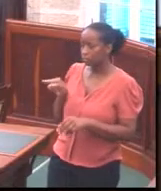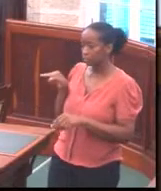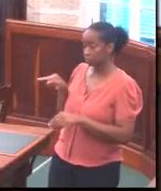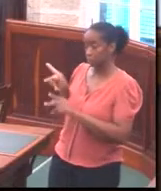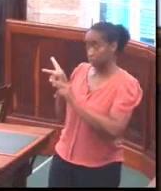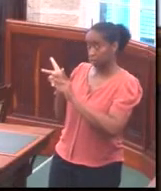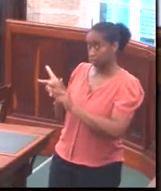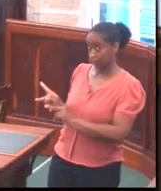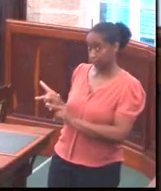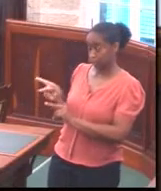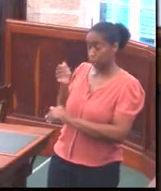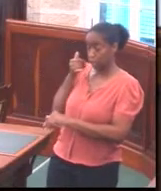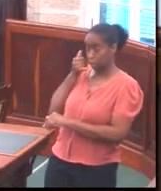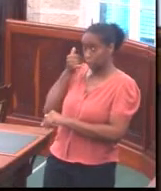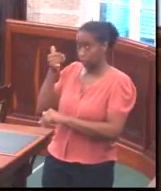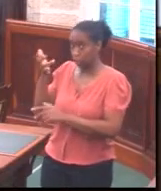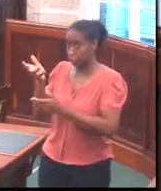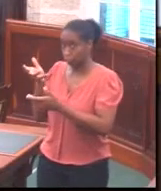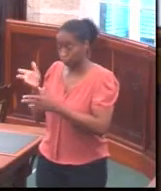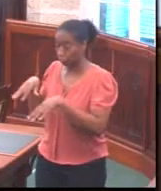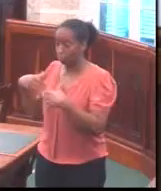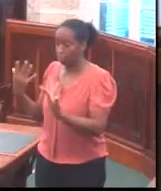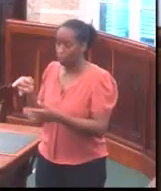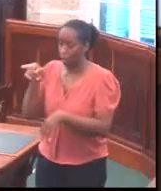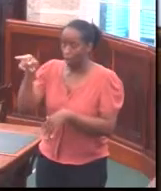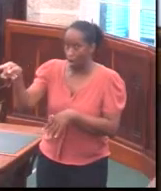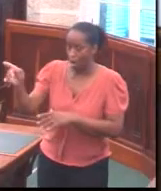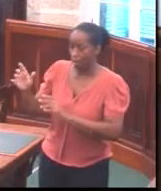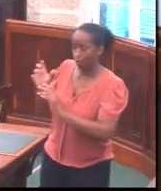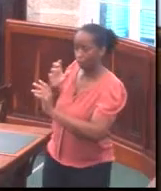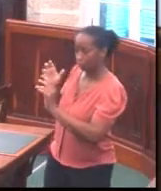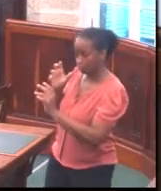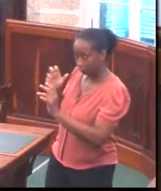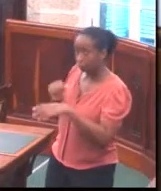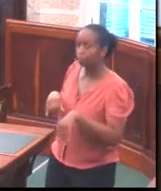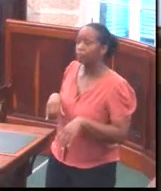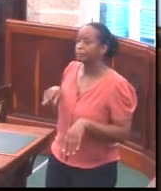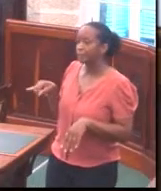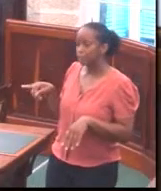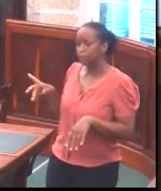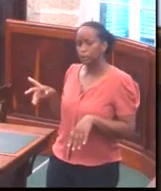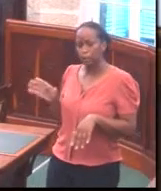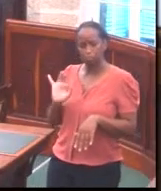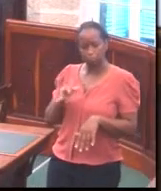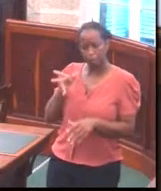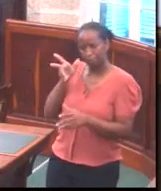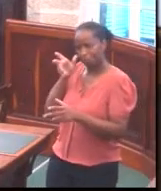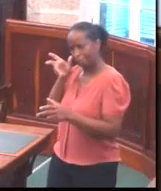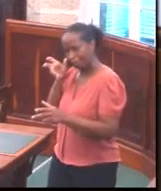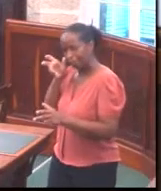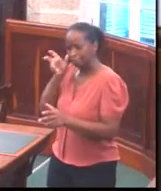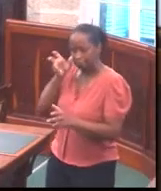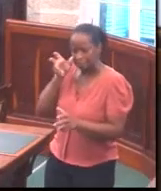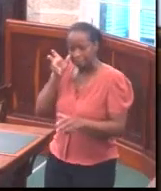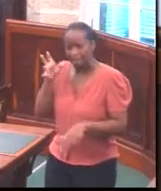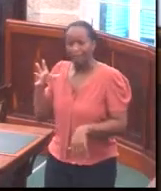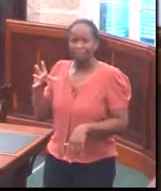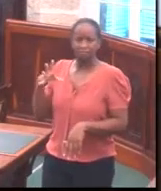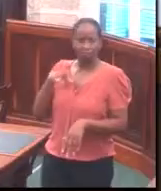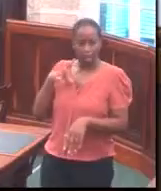transmitted consents to the interception. In other words, Your Honor.